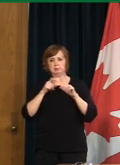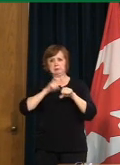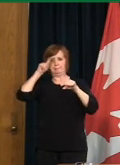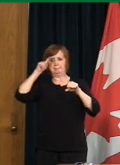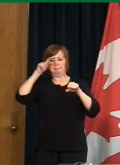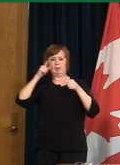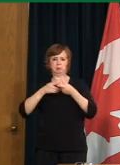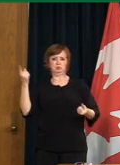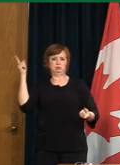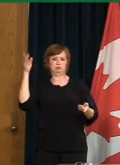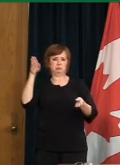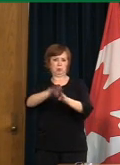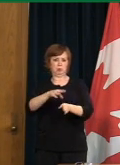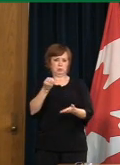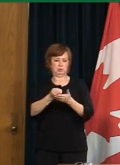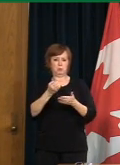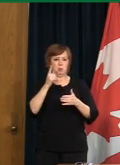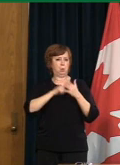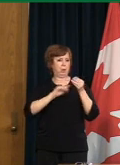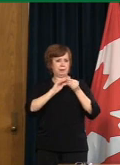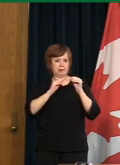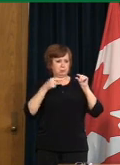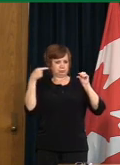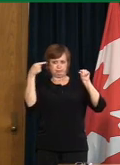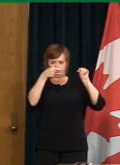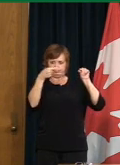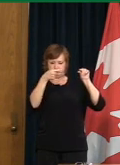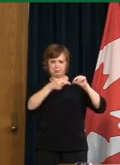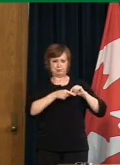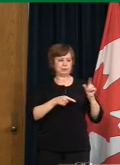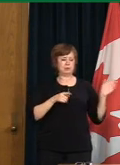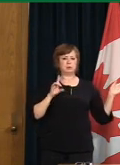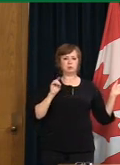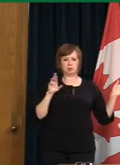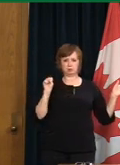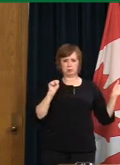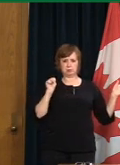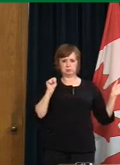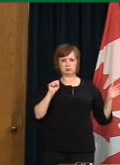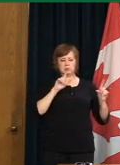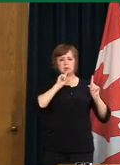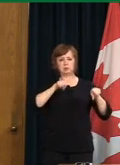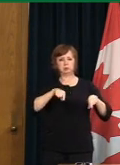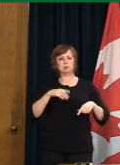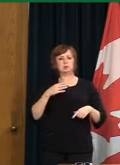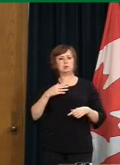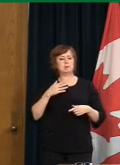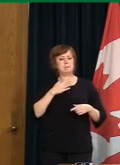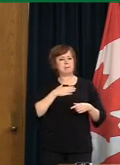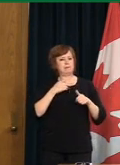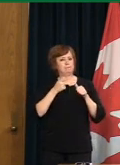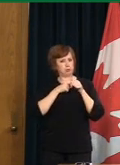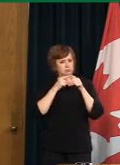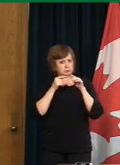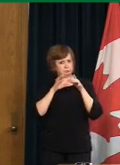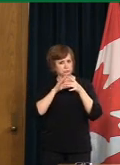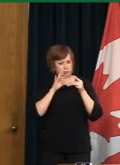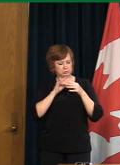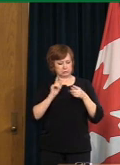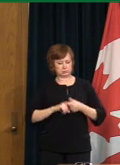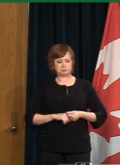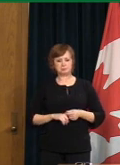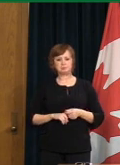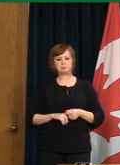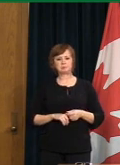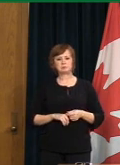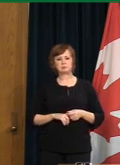So, hi. So maybe I can give some initial remarks on that. So I think there's we obviously look at our overall case